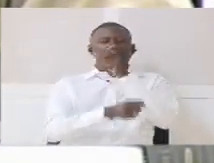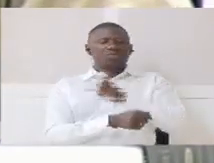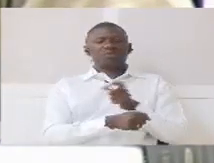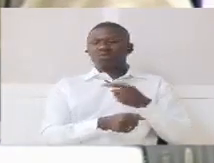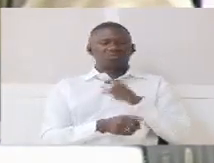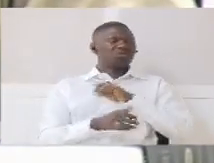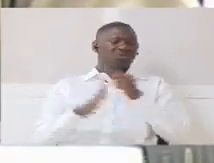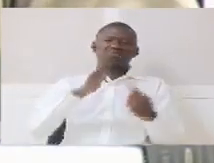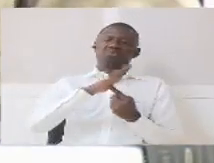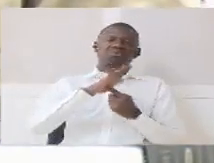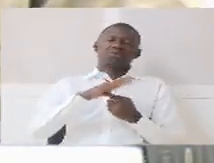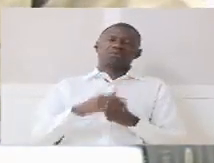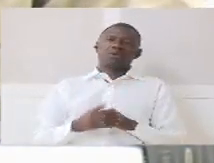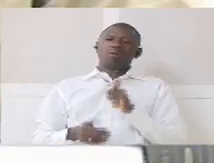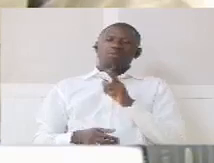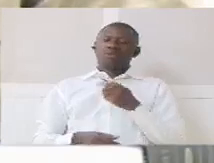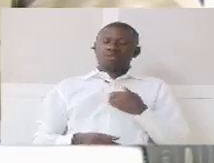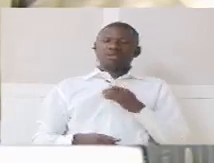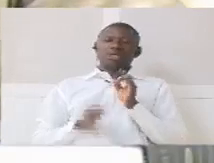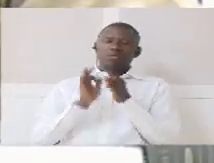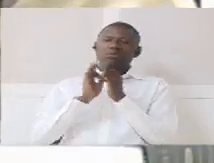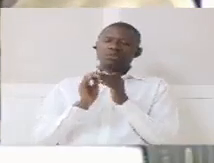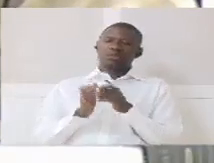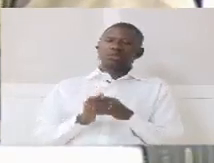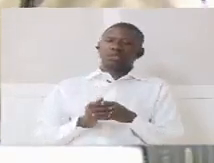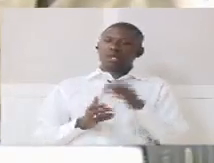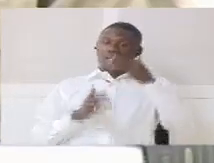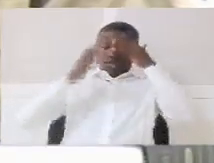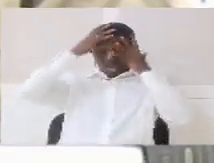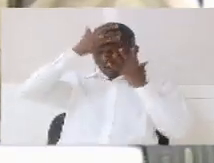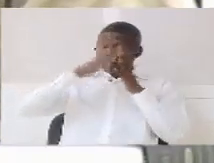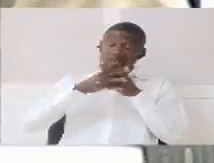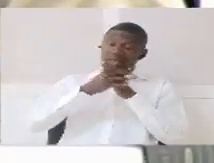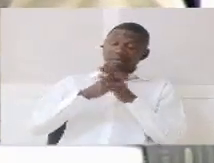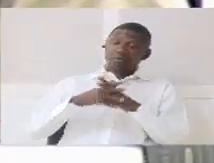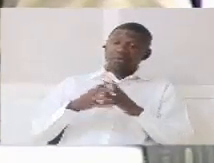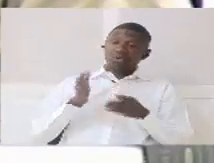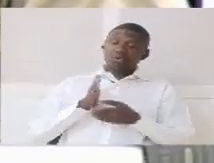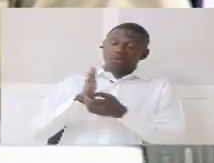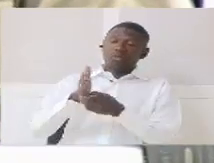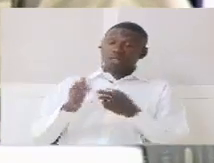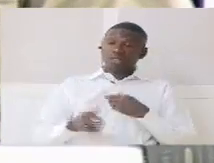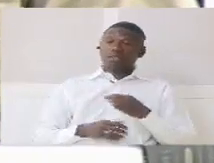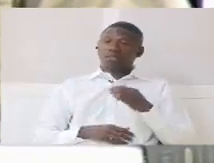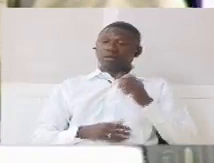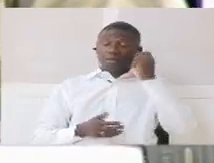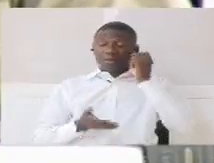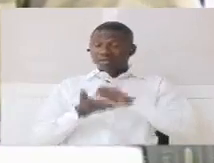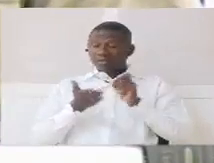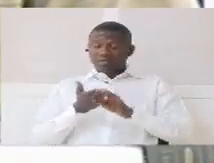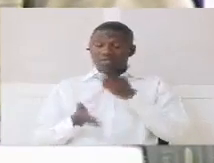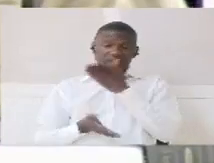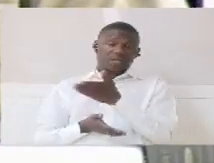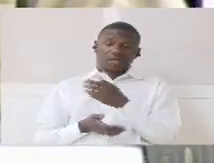But for the ordinary prisoners, they like army commander, like minister Kari, or PAM secretary Kari is among them. Over in Qatar, it